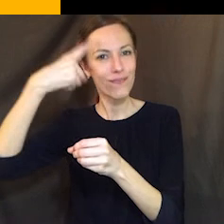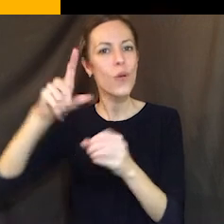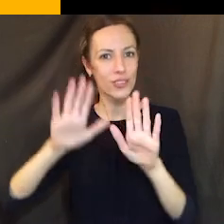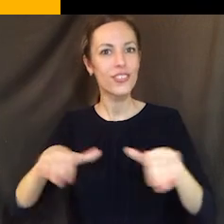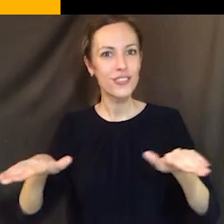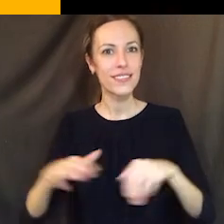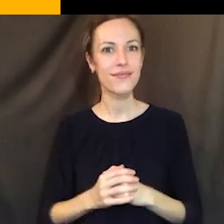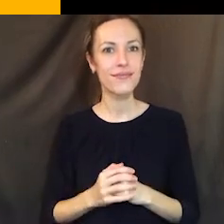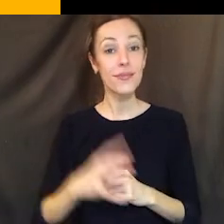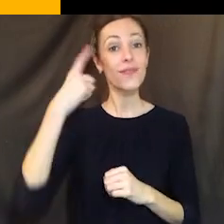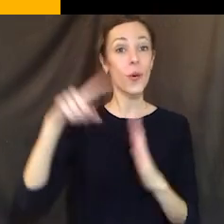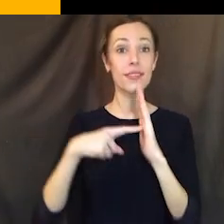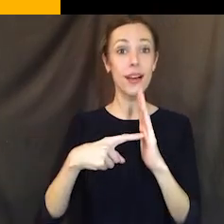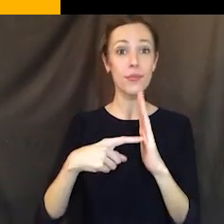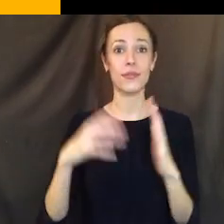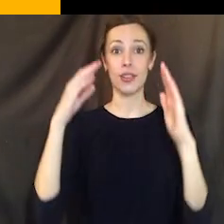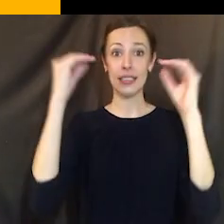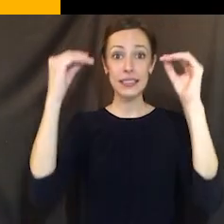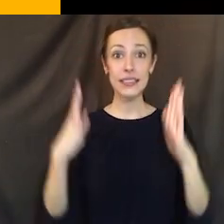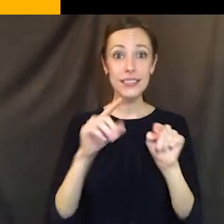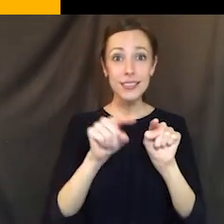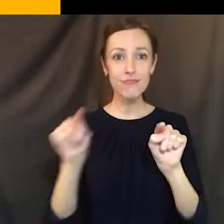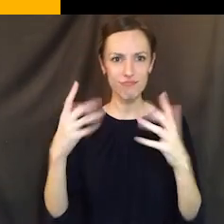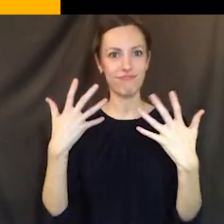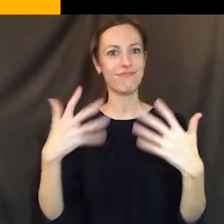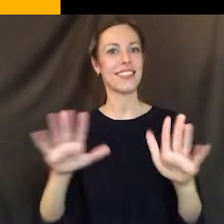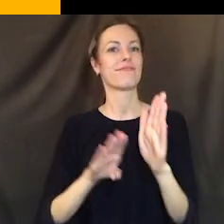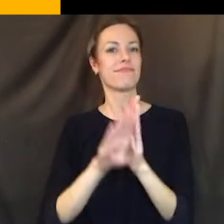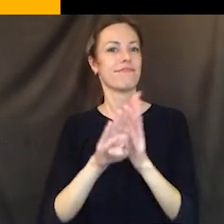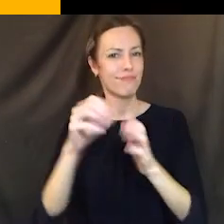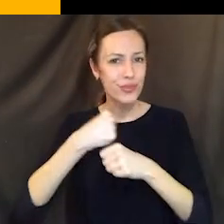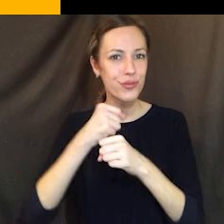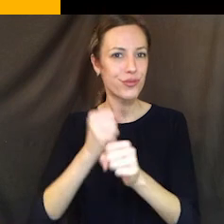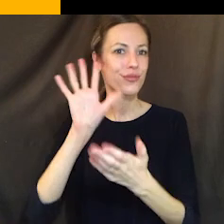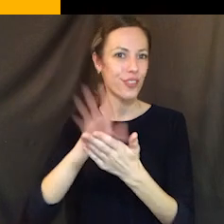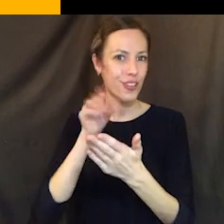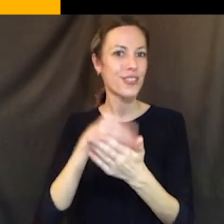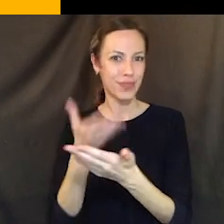schools. Teachers are also using Right to Play games to teach children appropriate hand washing practice.